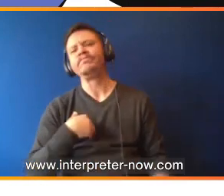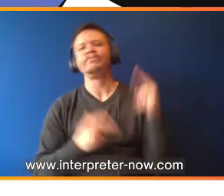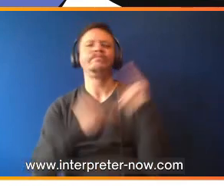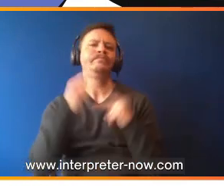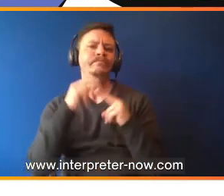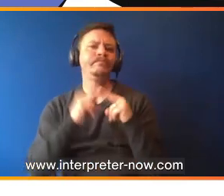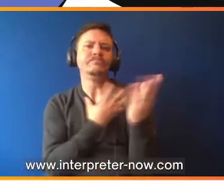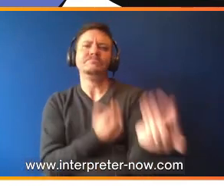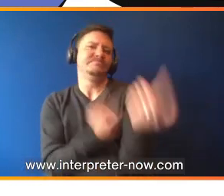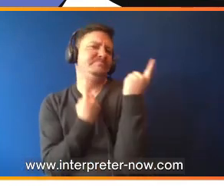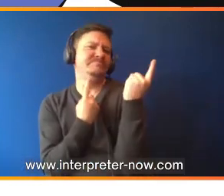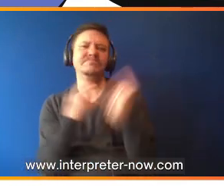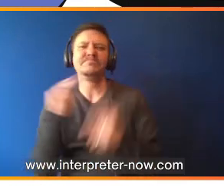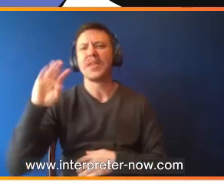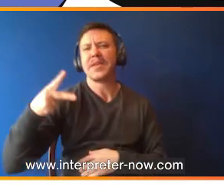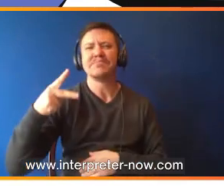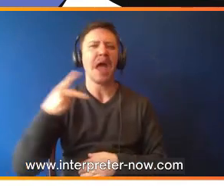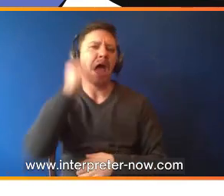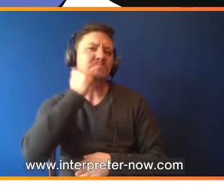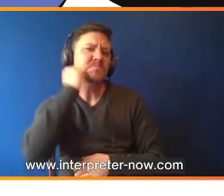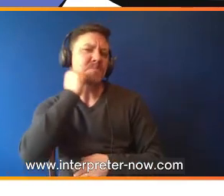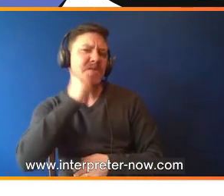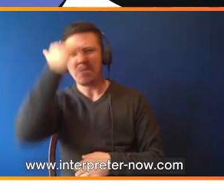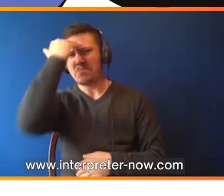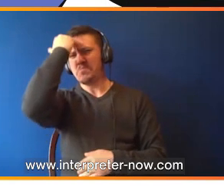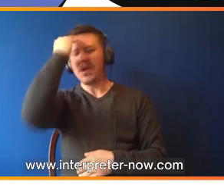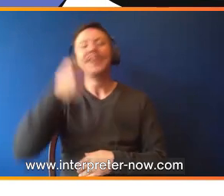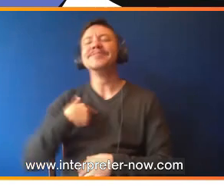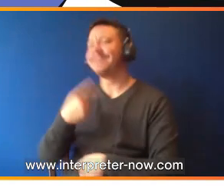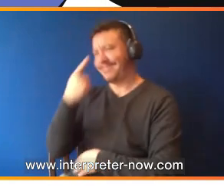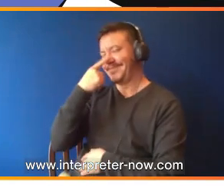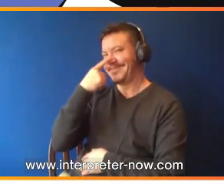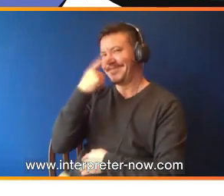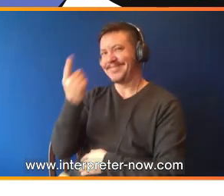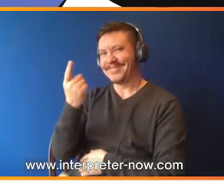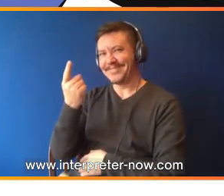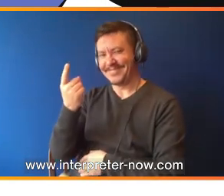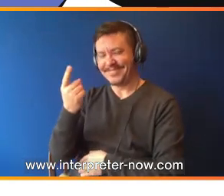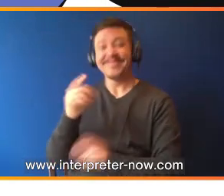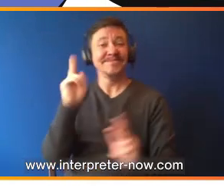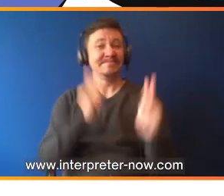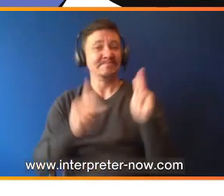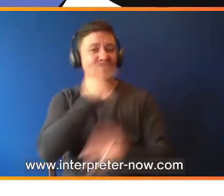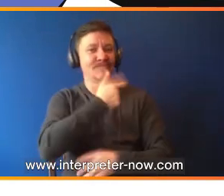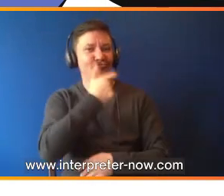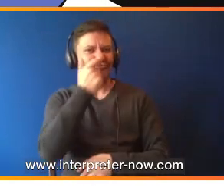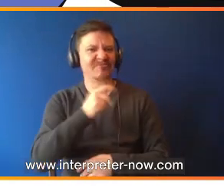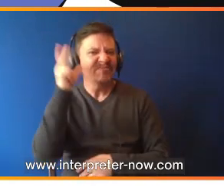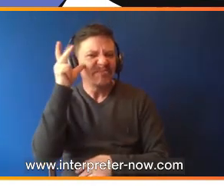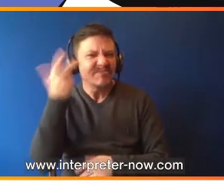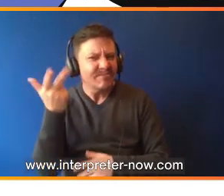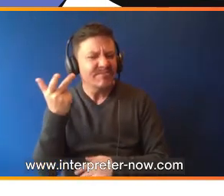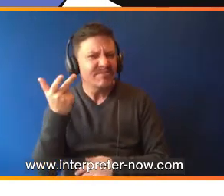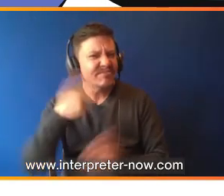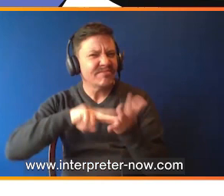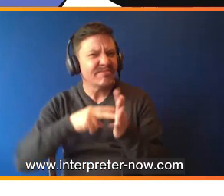there's a lot of those built-in assumptions happening. It's very focused on how do you make money by designing things for